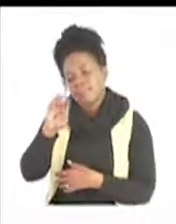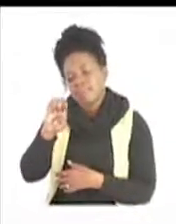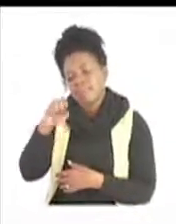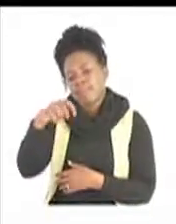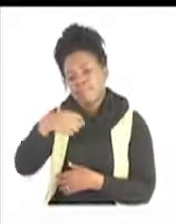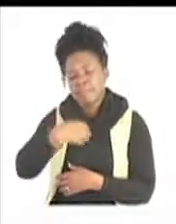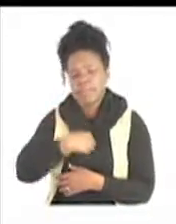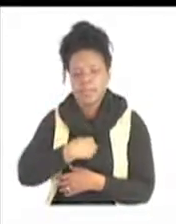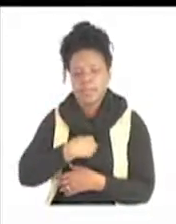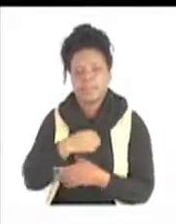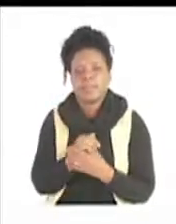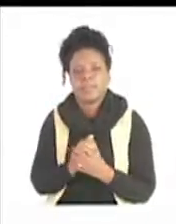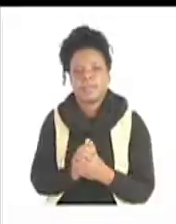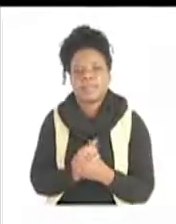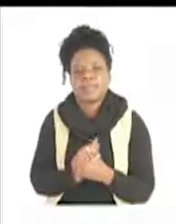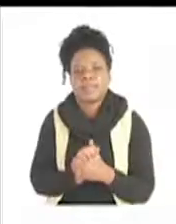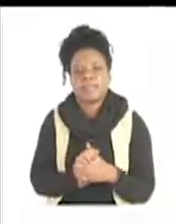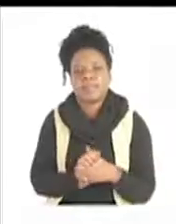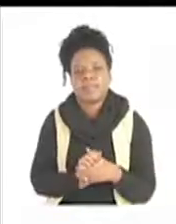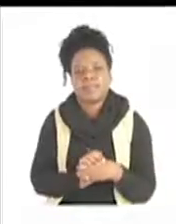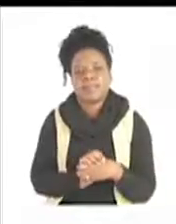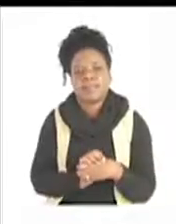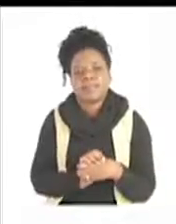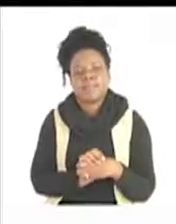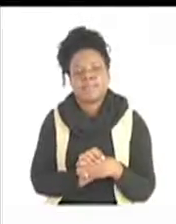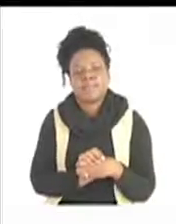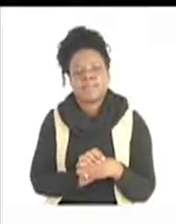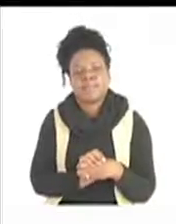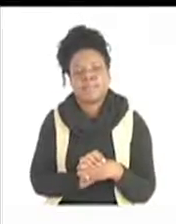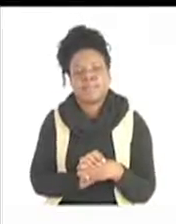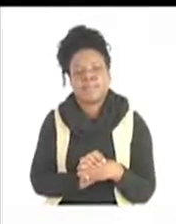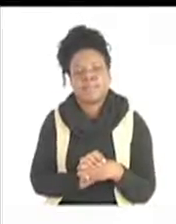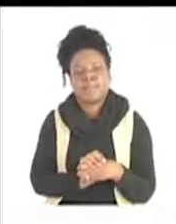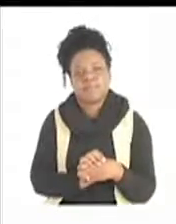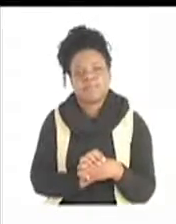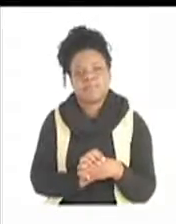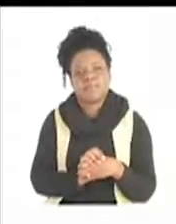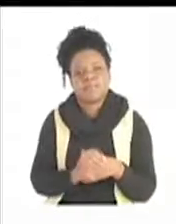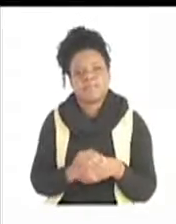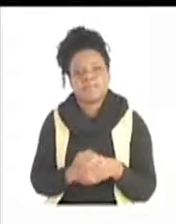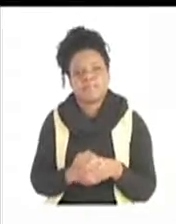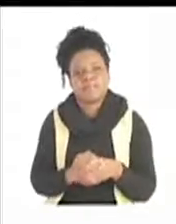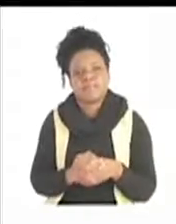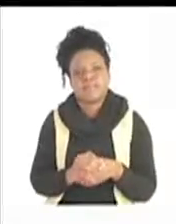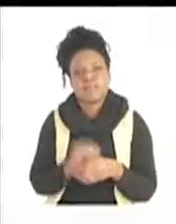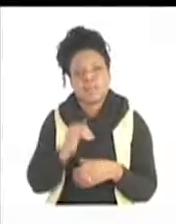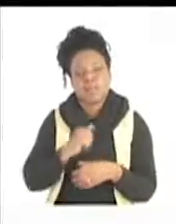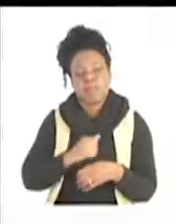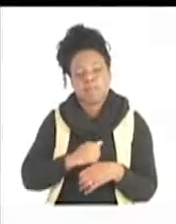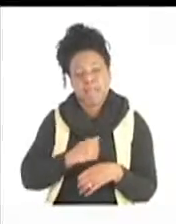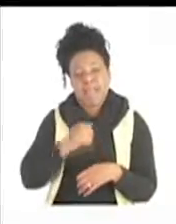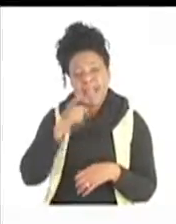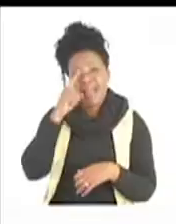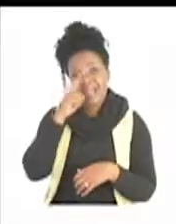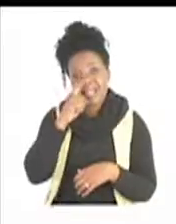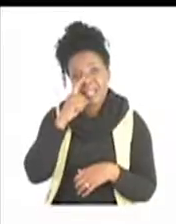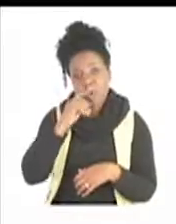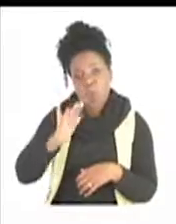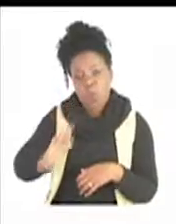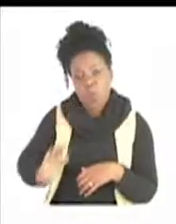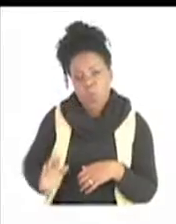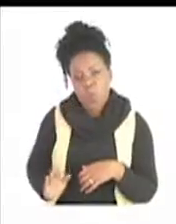are you with me? Yeah, she's listening. My sister wanted to help